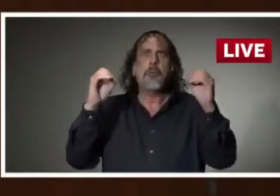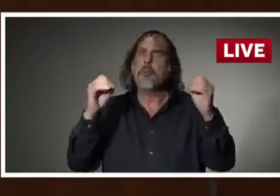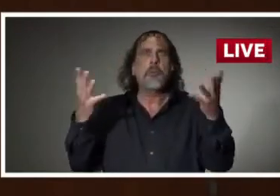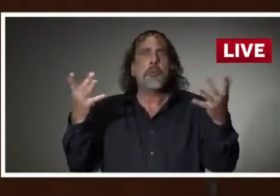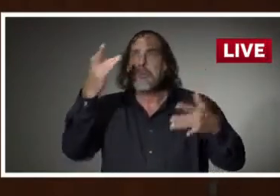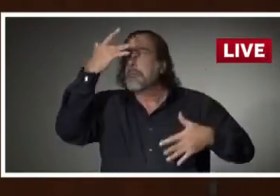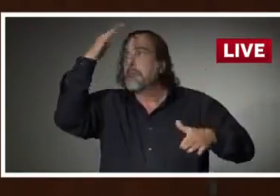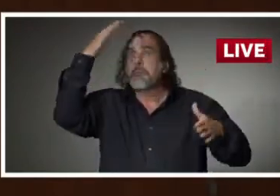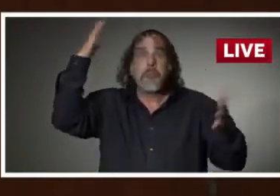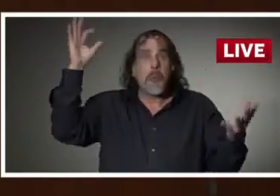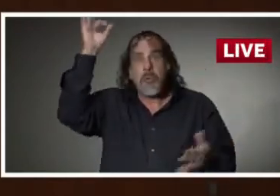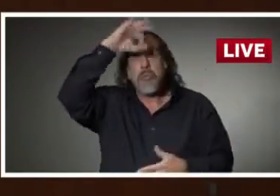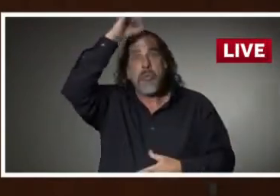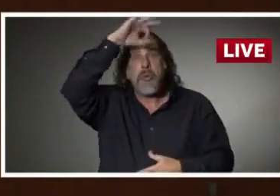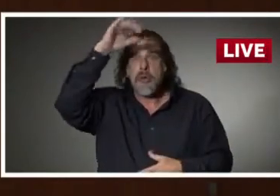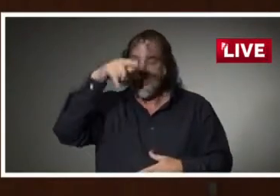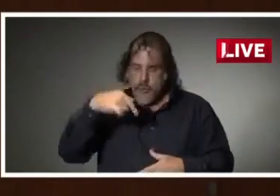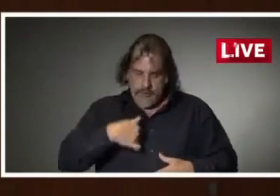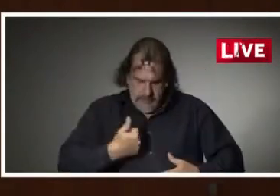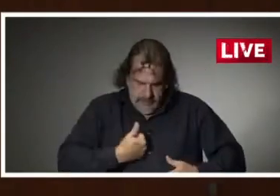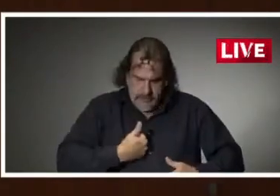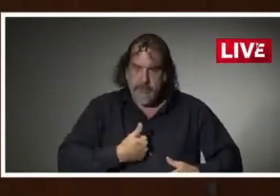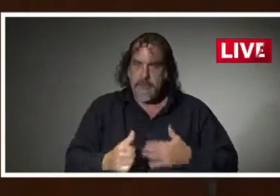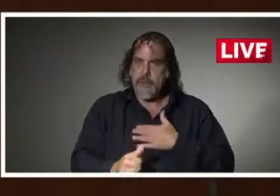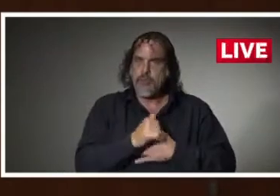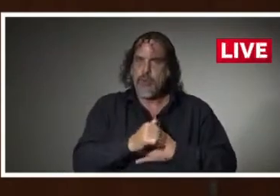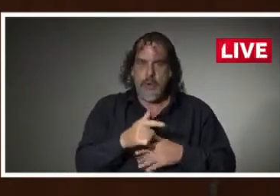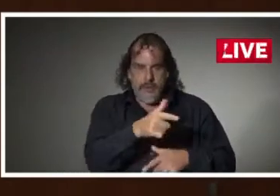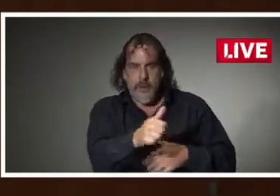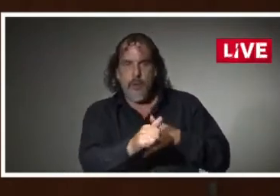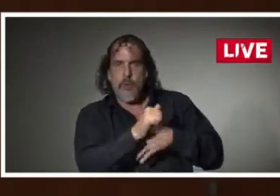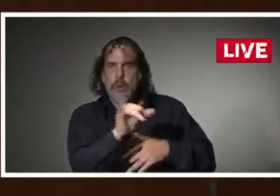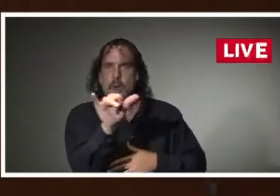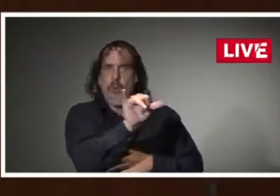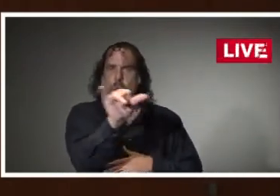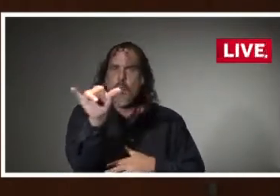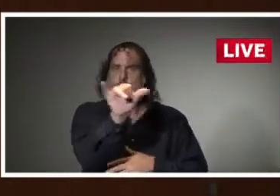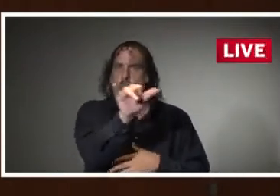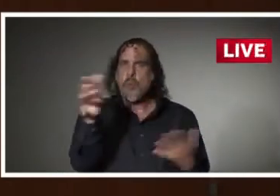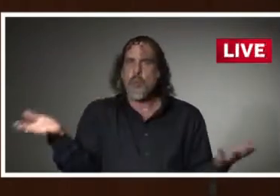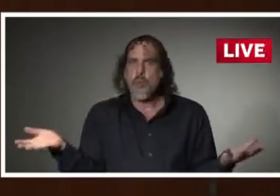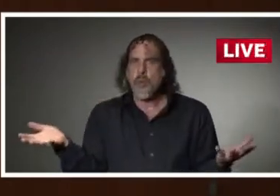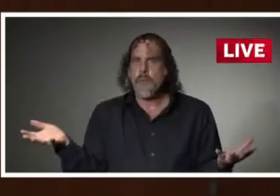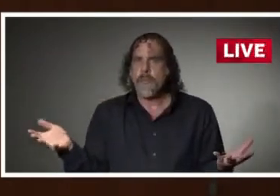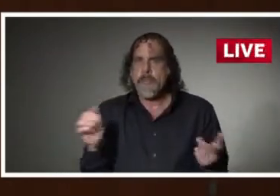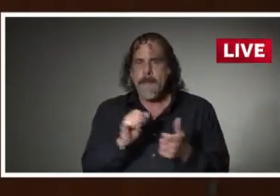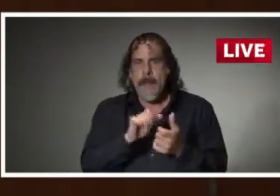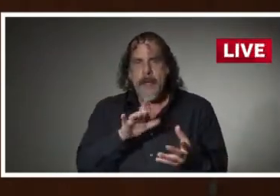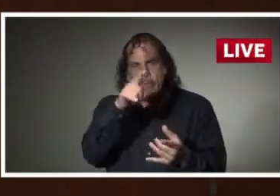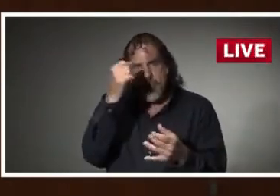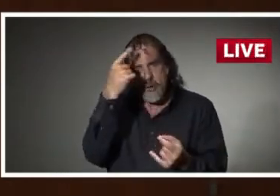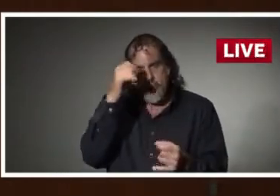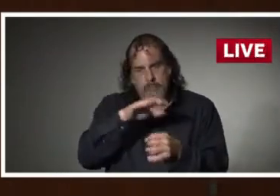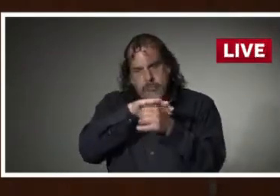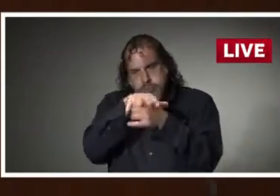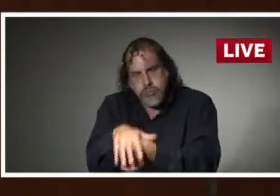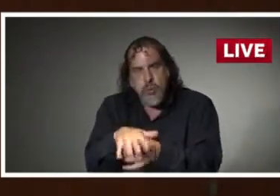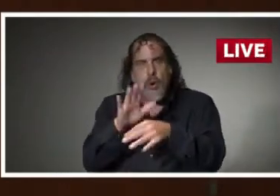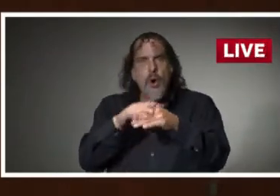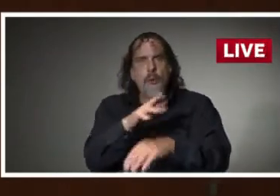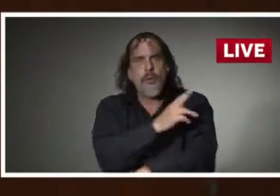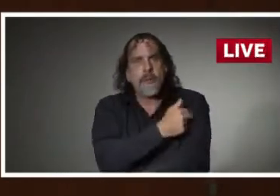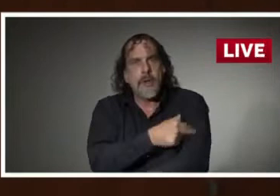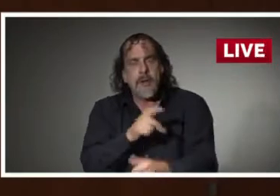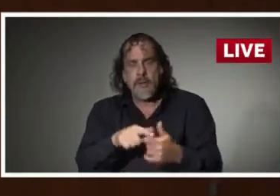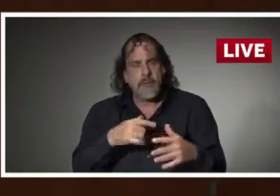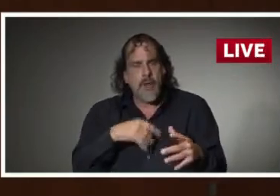you have to assume that you're at risk at every single moment. And then how this culminates into stress on the healthcare system is not even remotely surprising